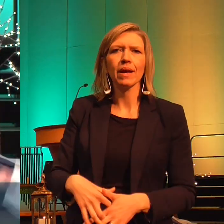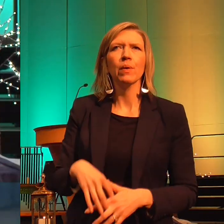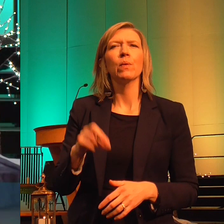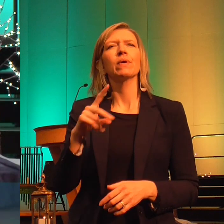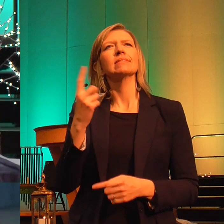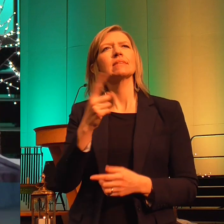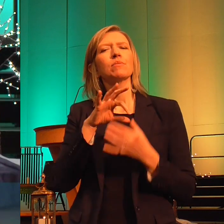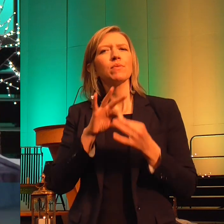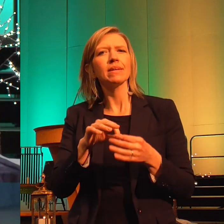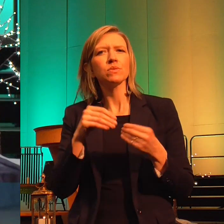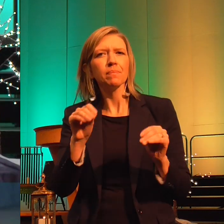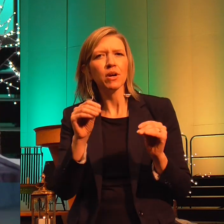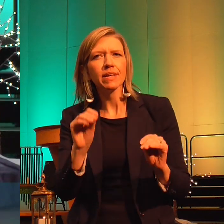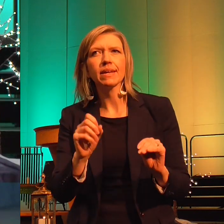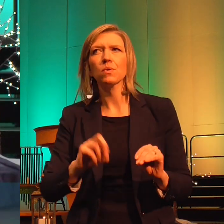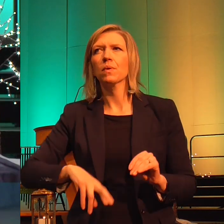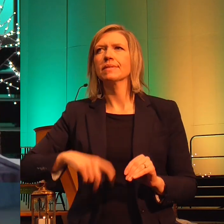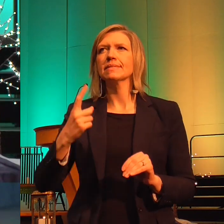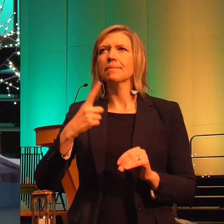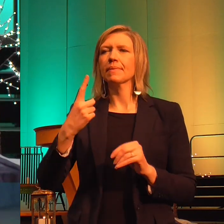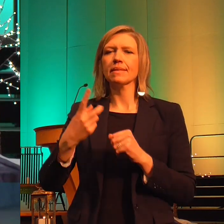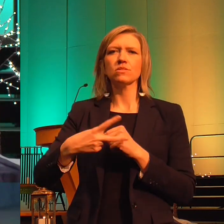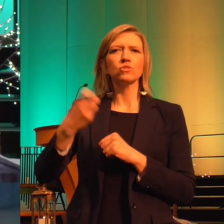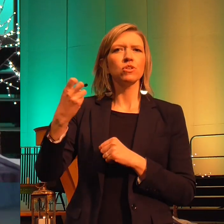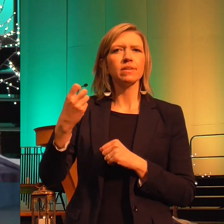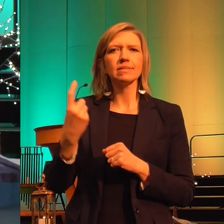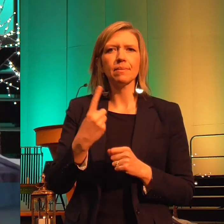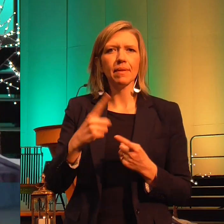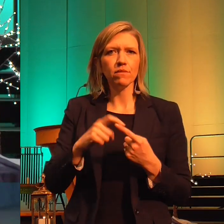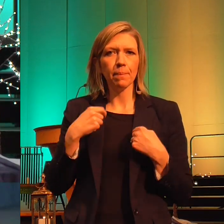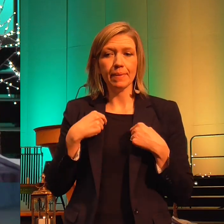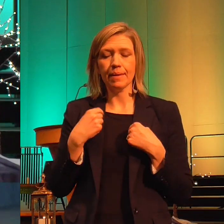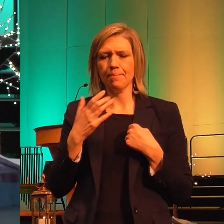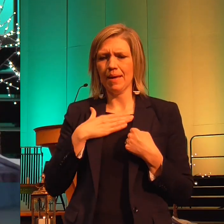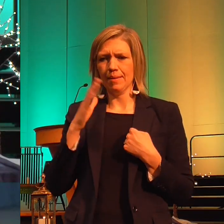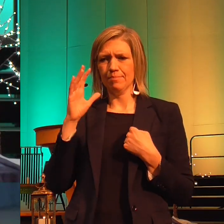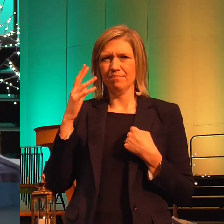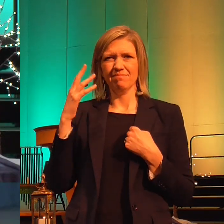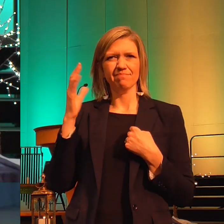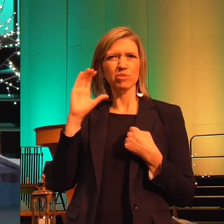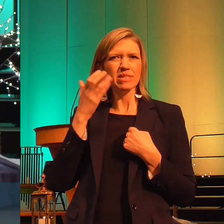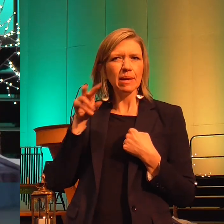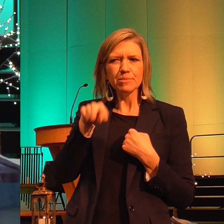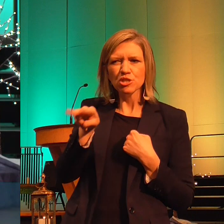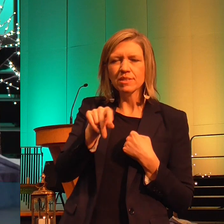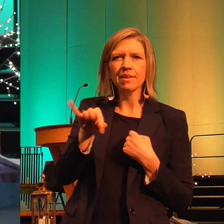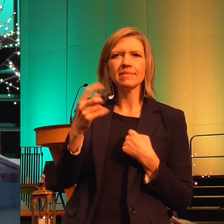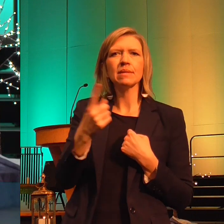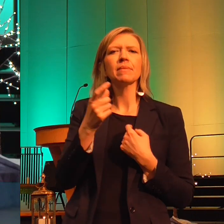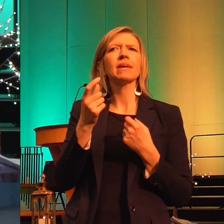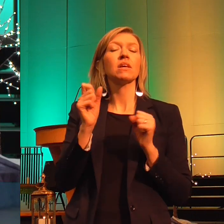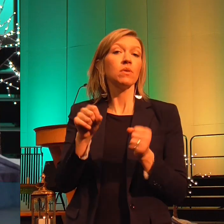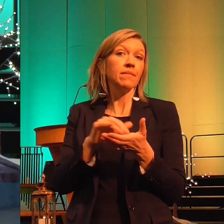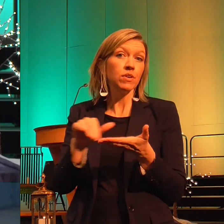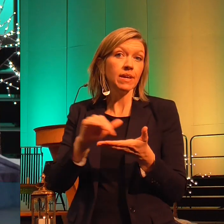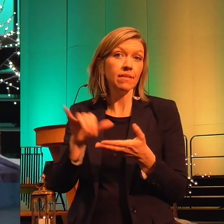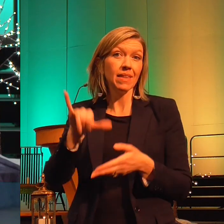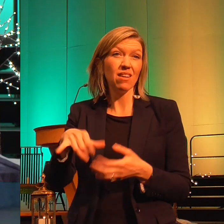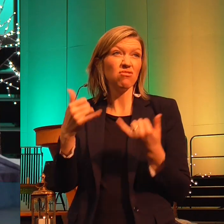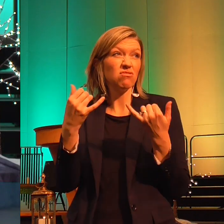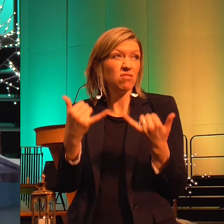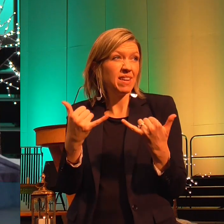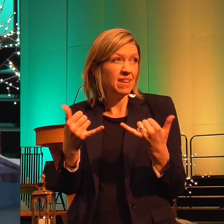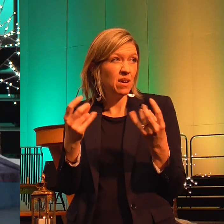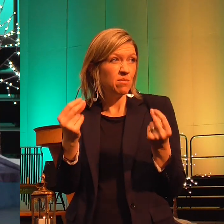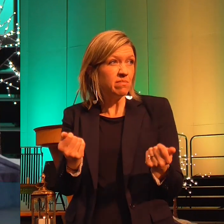something that someone took from me, or whatever my perception is there some forgiveness for me to have right now that will restore